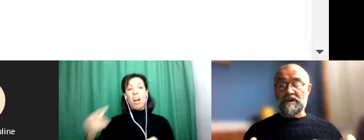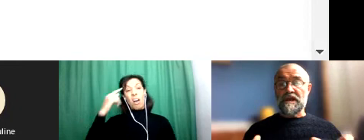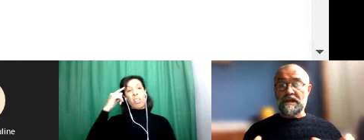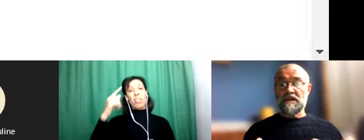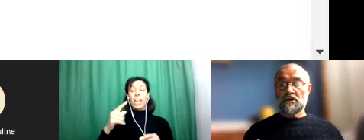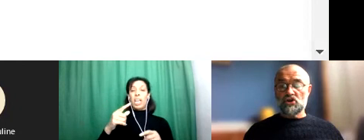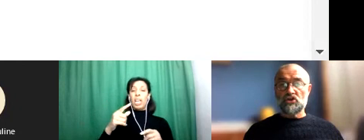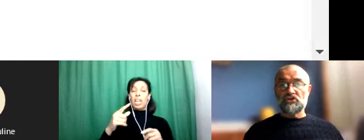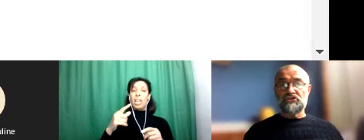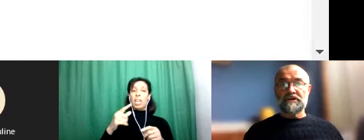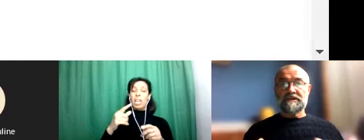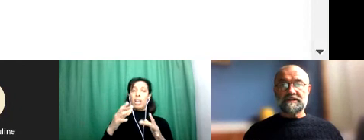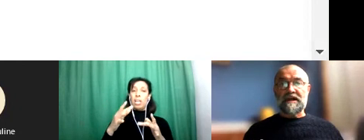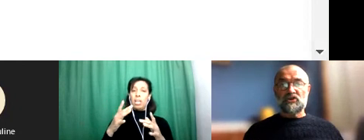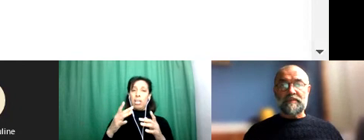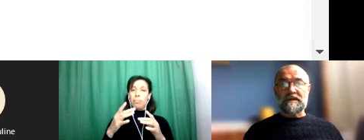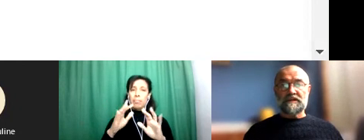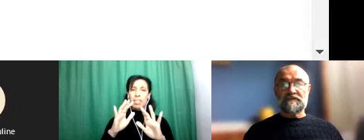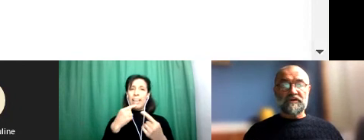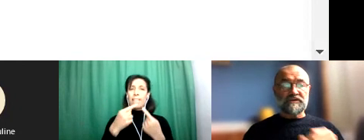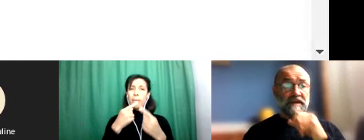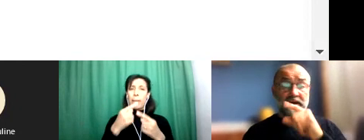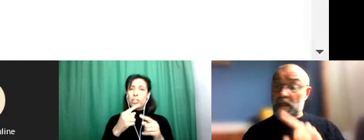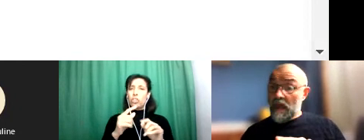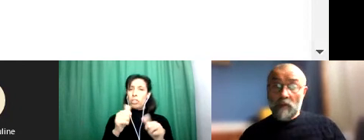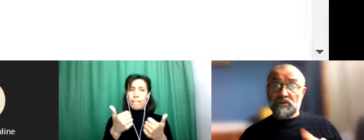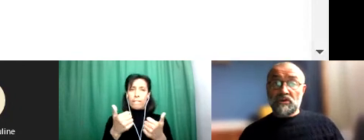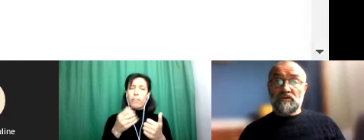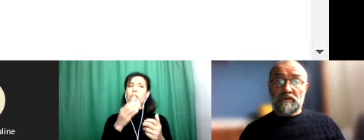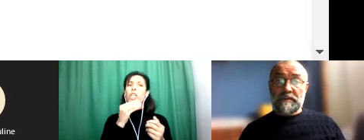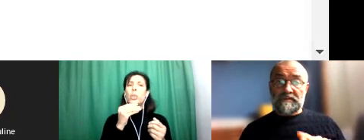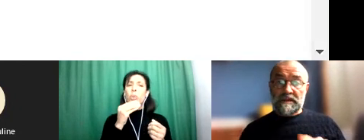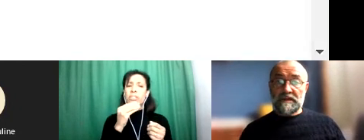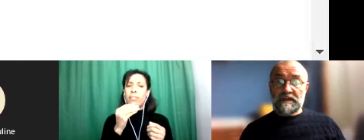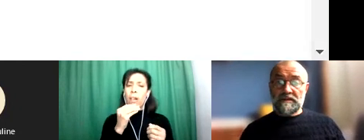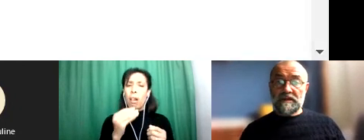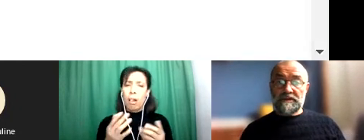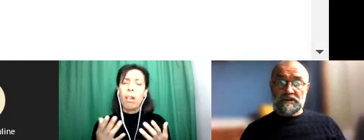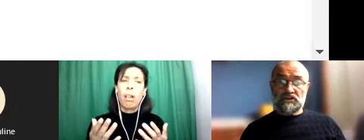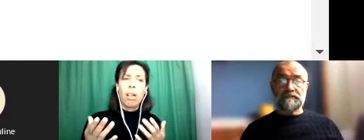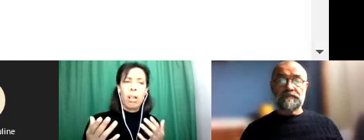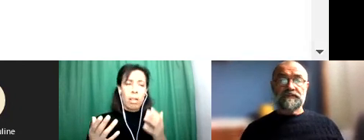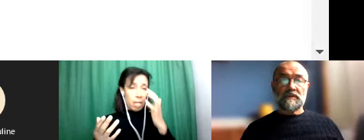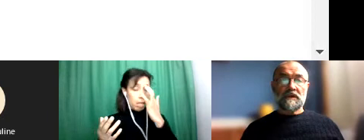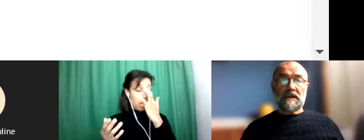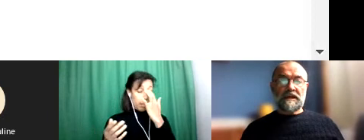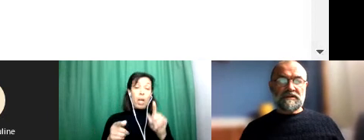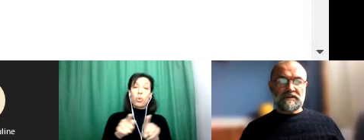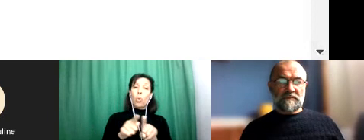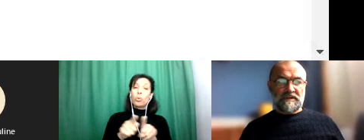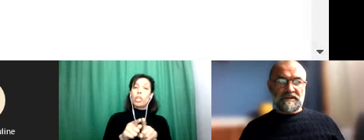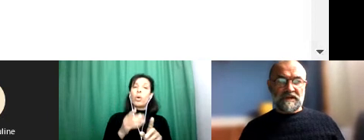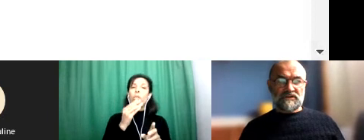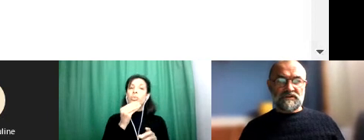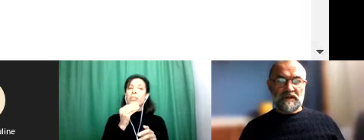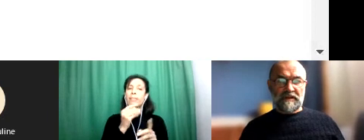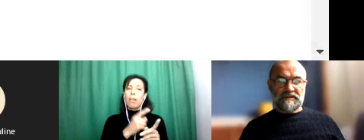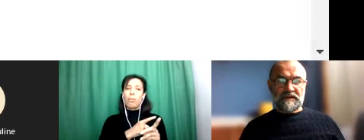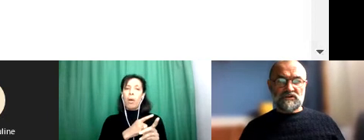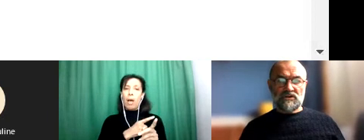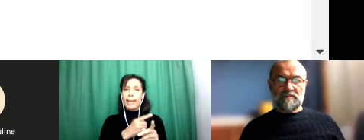going to form a really good sound basis for your understanding. And what's useful about it in addition is that some of